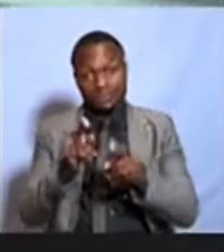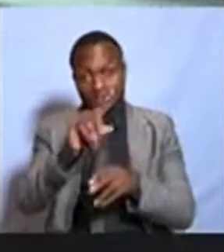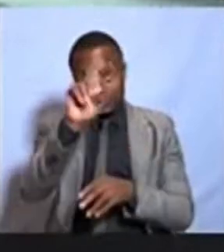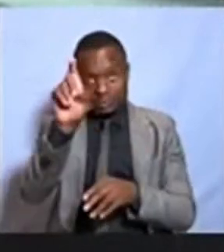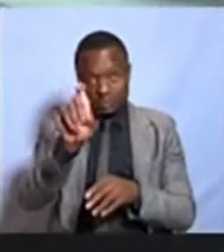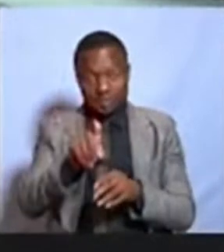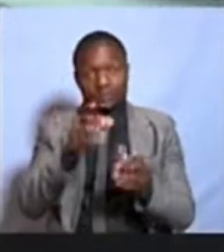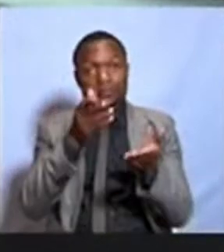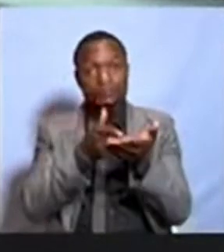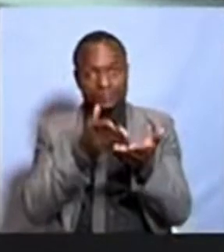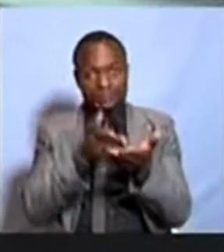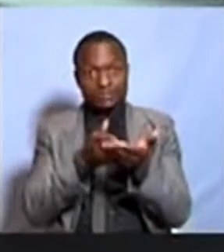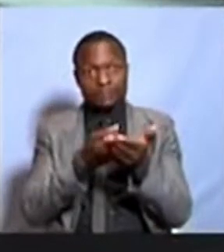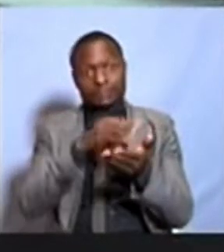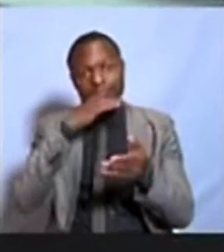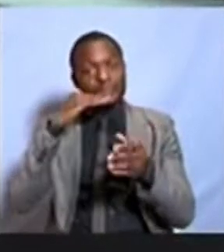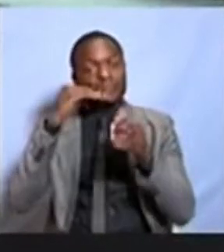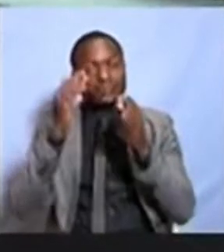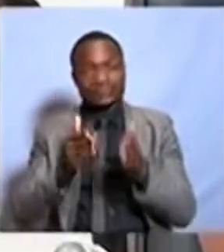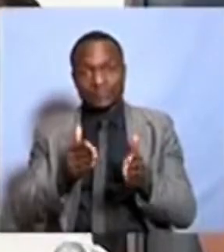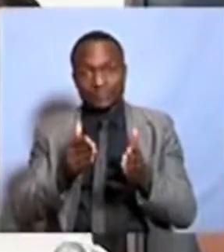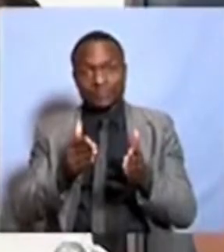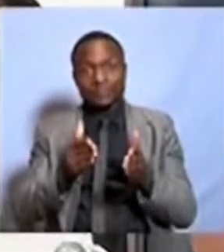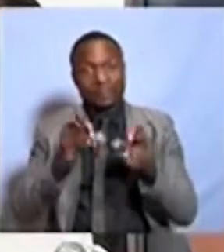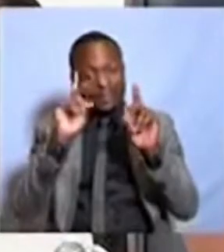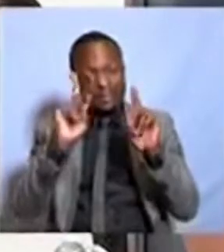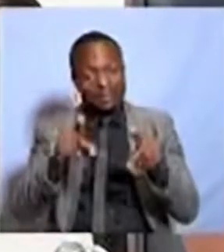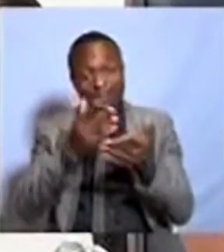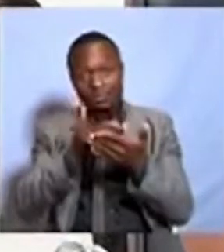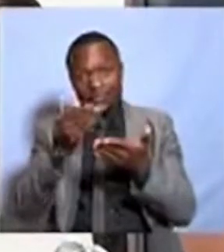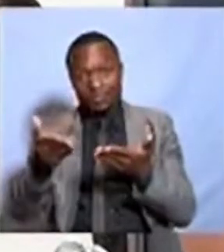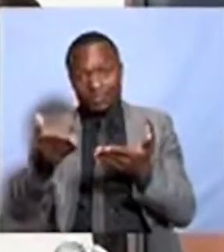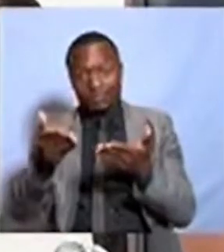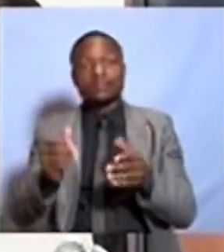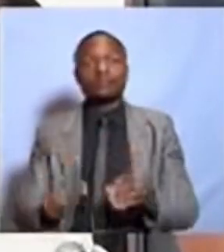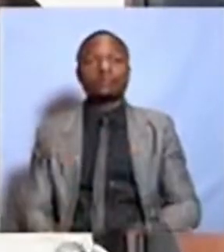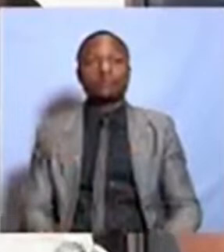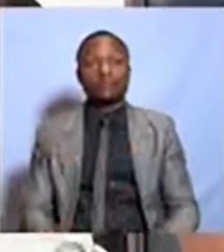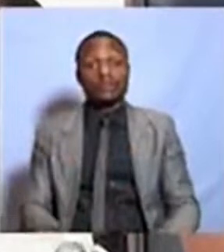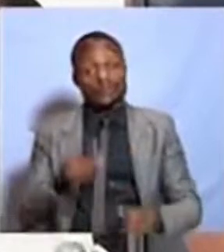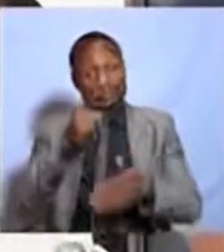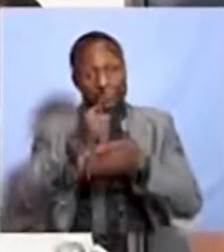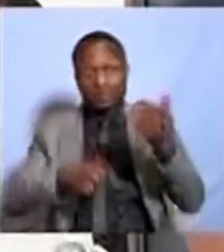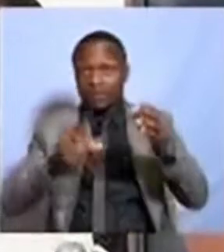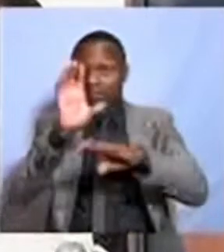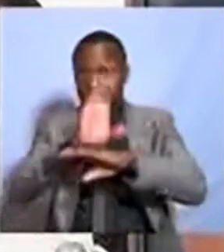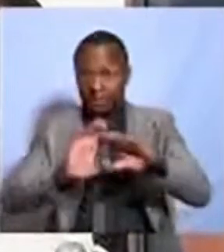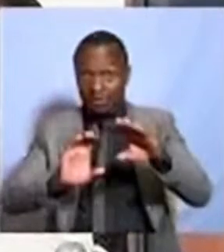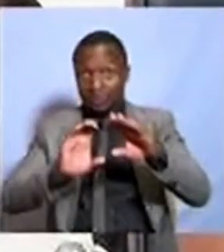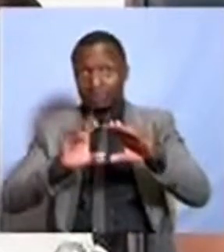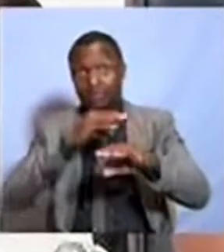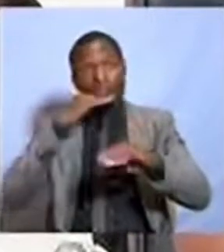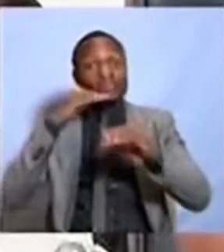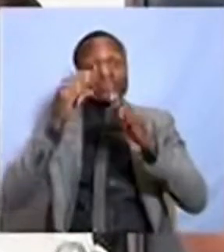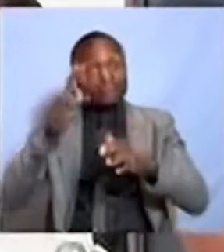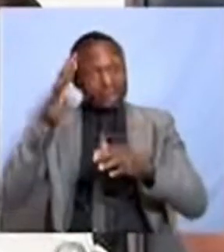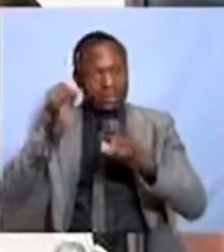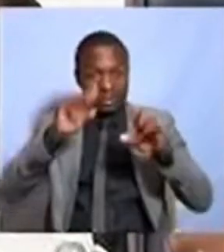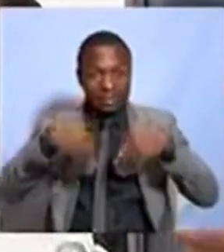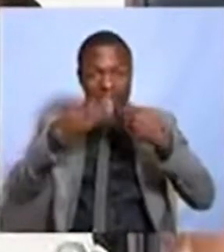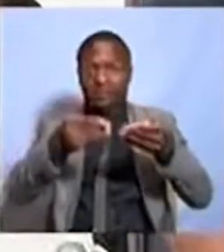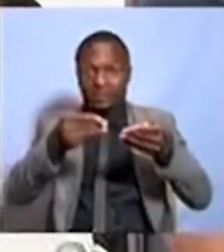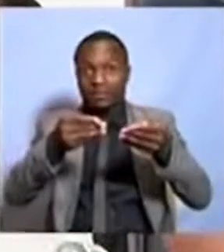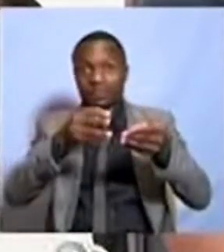always the farmer versus the consumer, but that's not how it's supposed to be. Because what is the cause of the farmer, or why giving the farmer